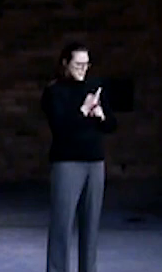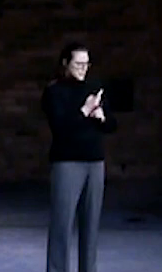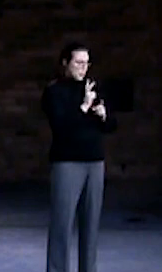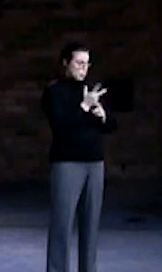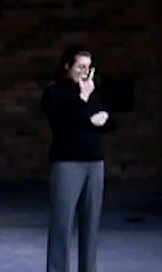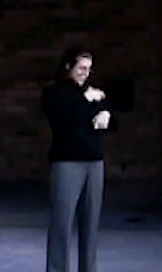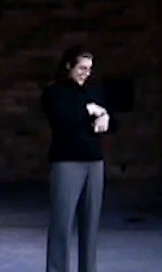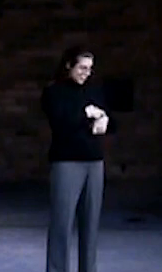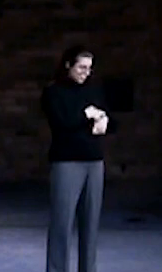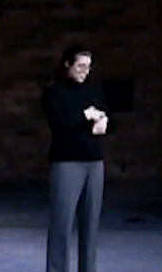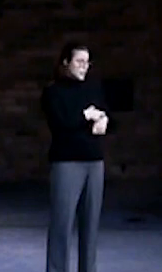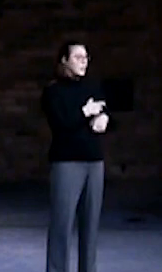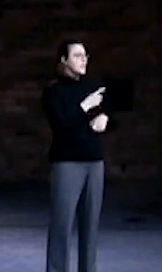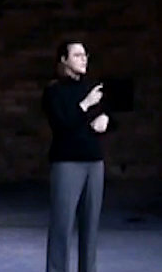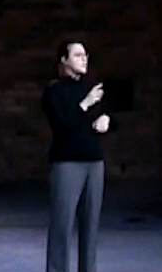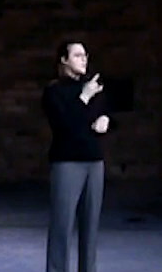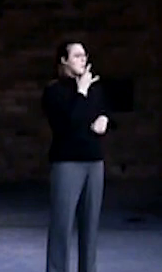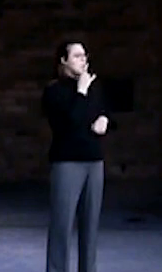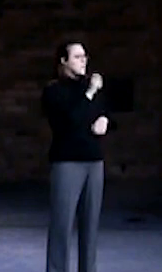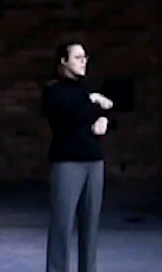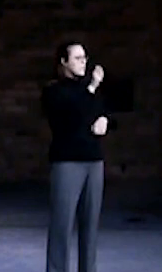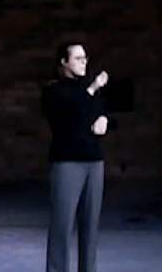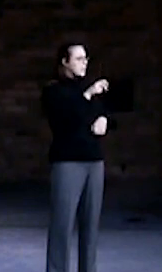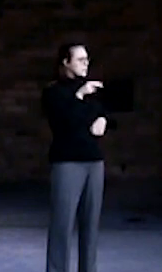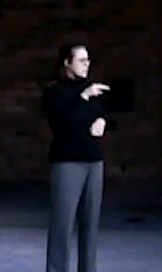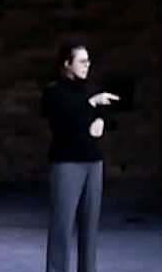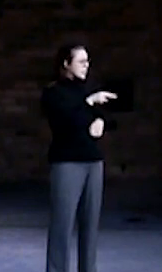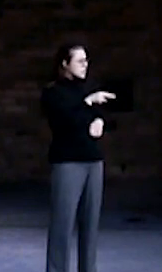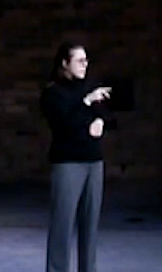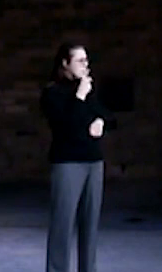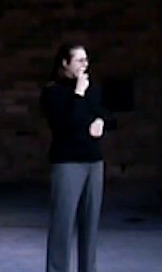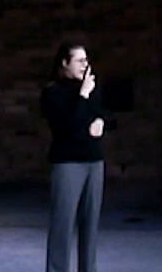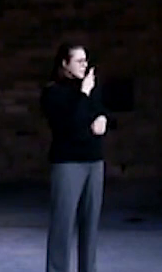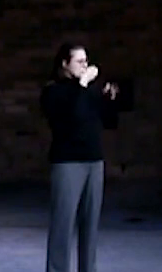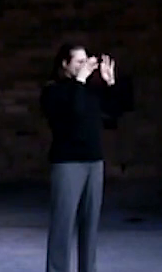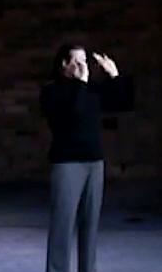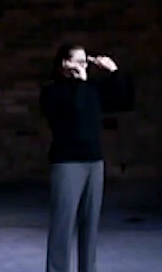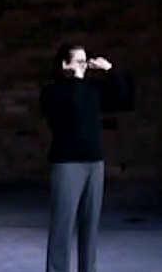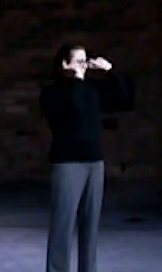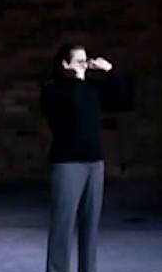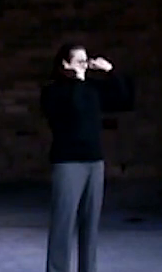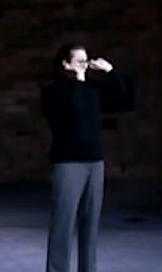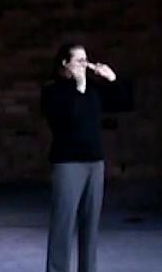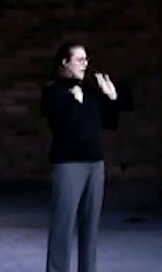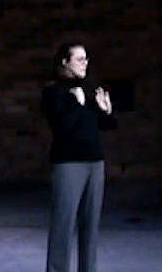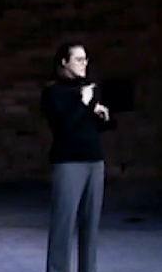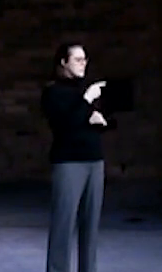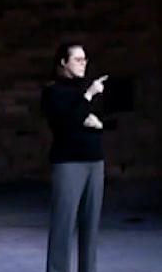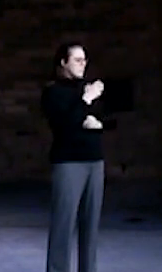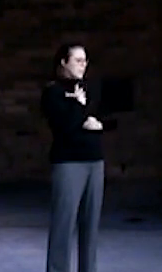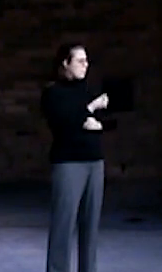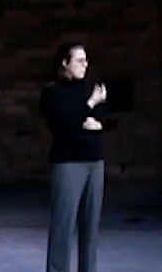that, she flipped on the light and she watched my eyes rolled back into my head, and I was already turning pale, and that